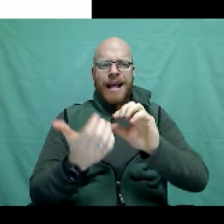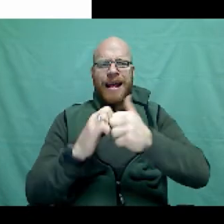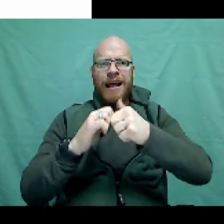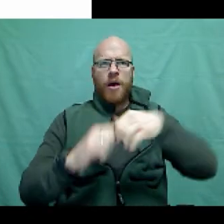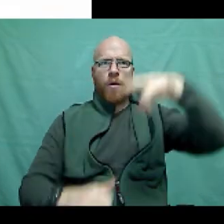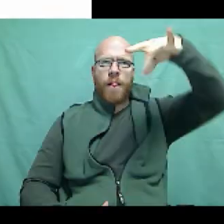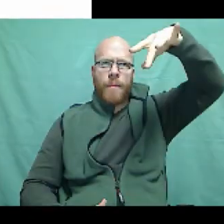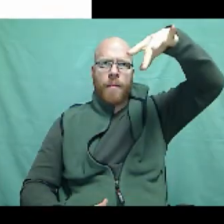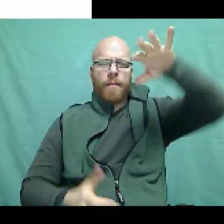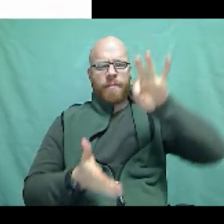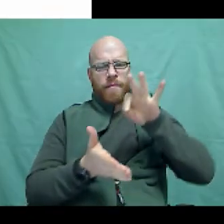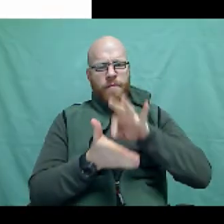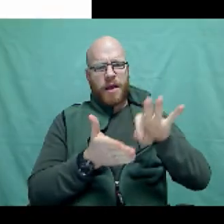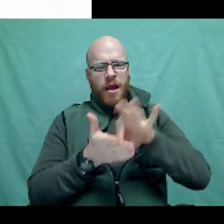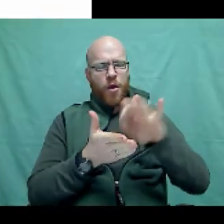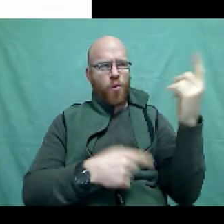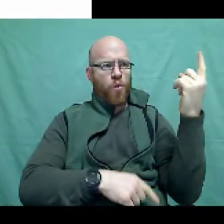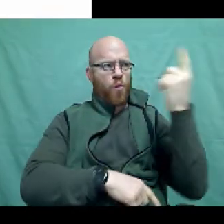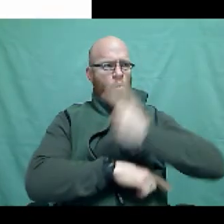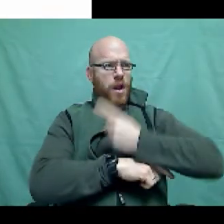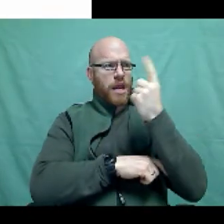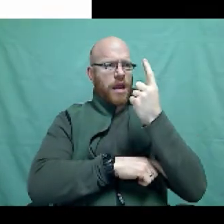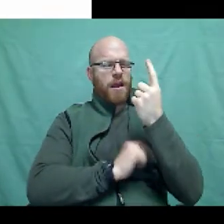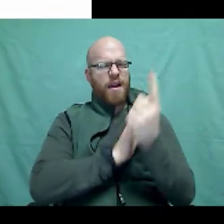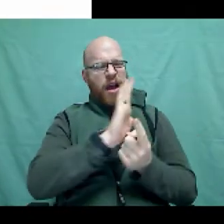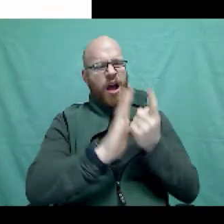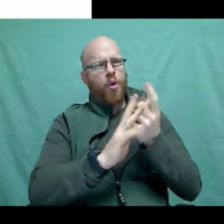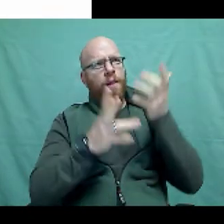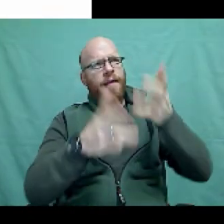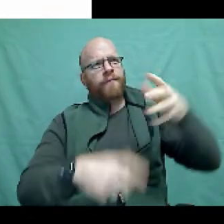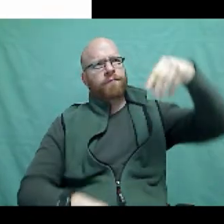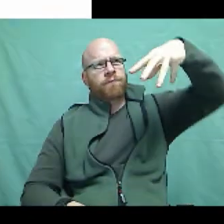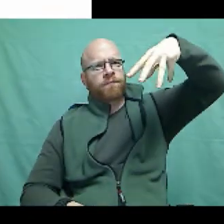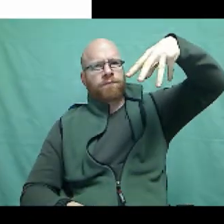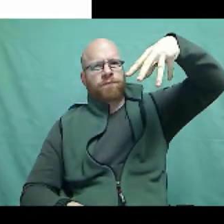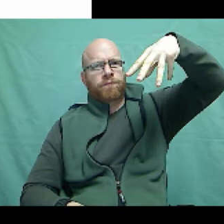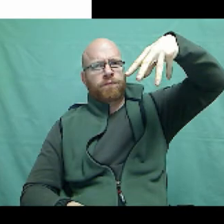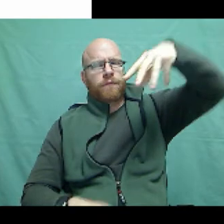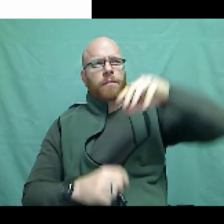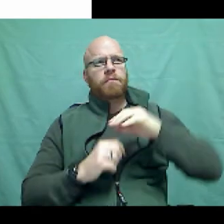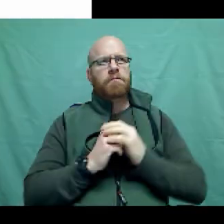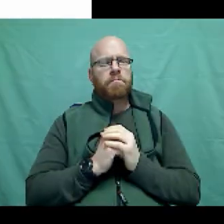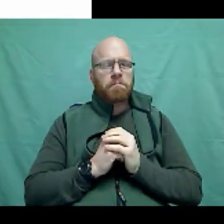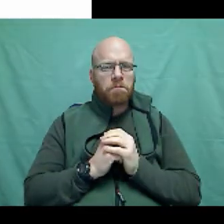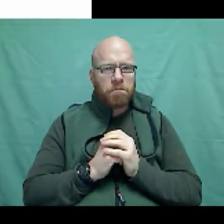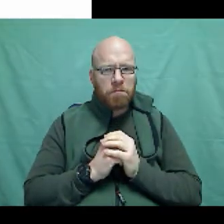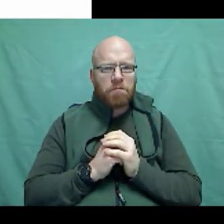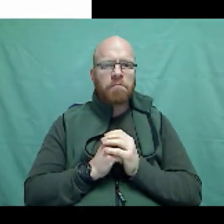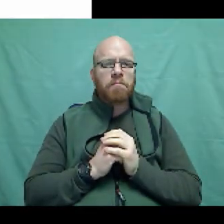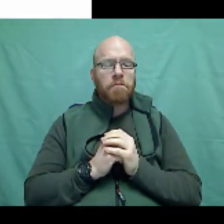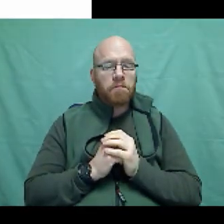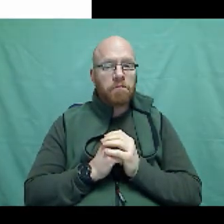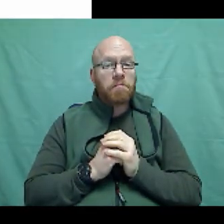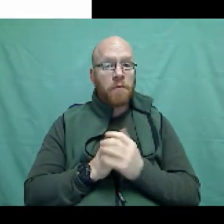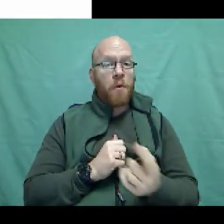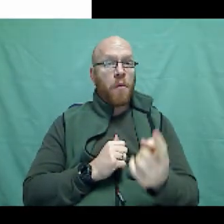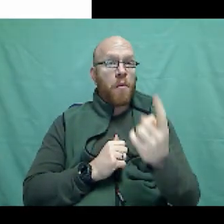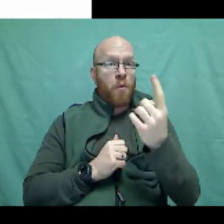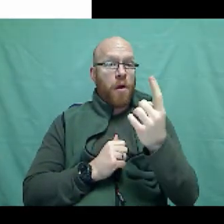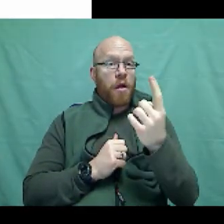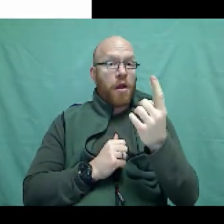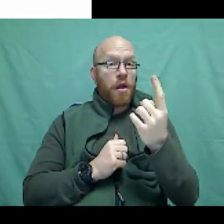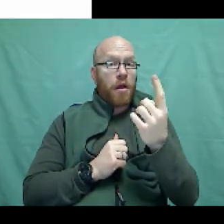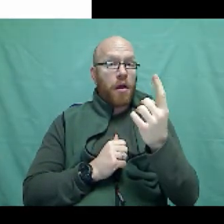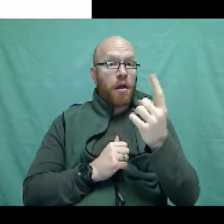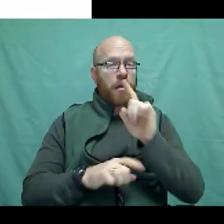me to count the number of hours a light bulb is on in one day. So we have